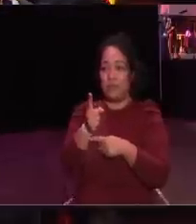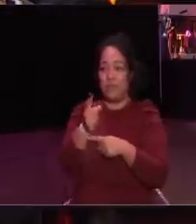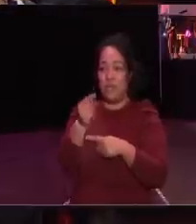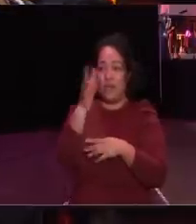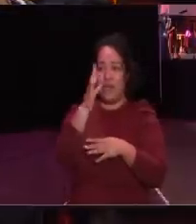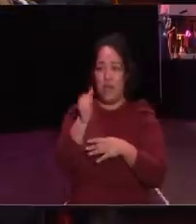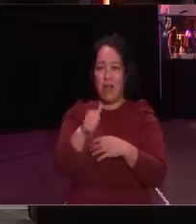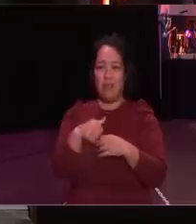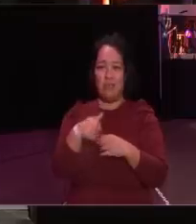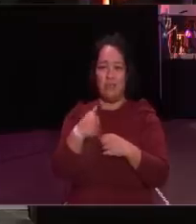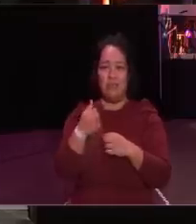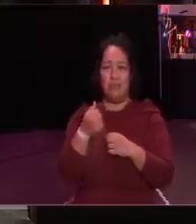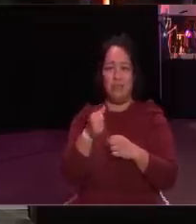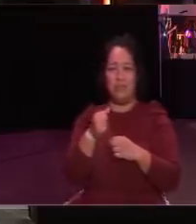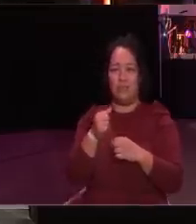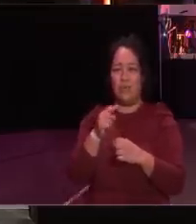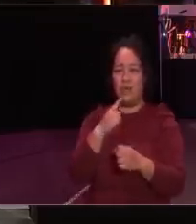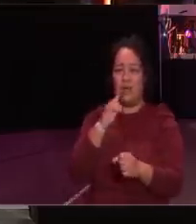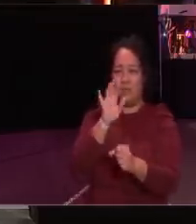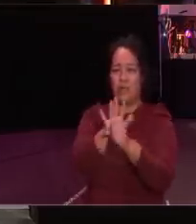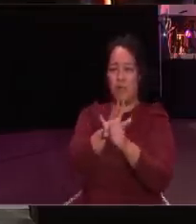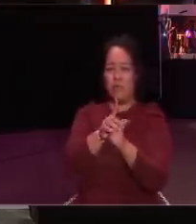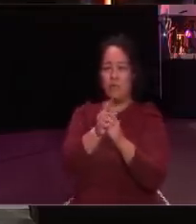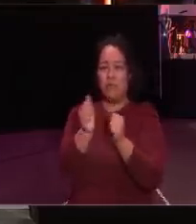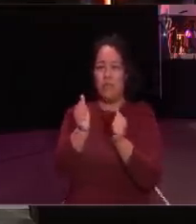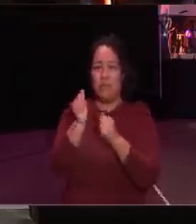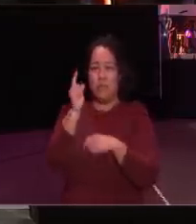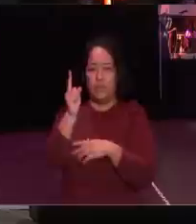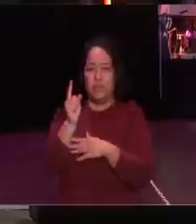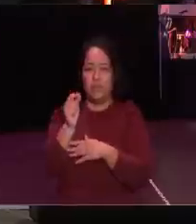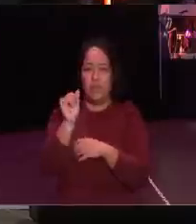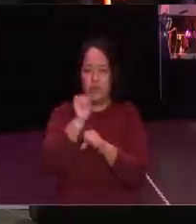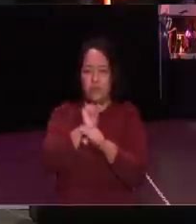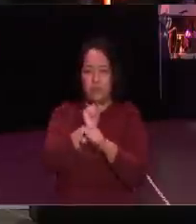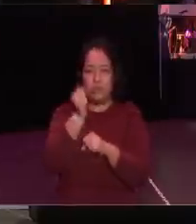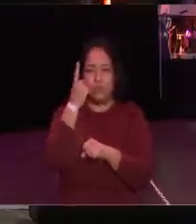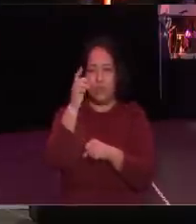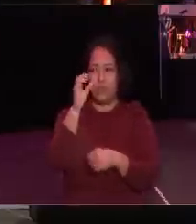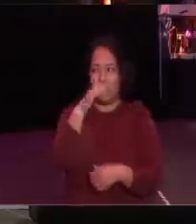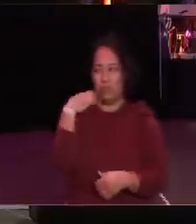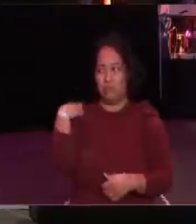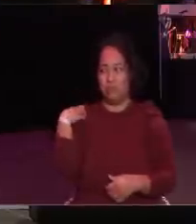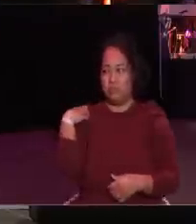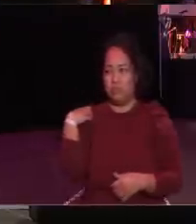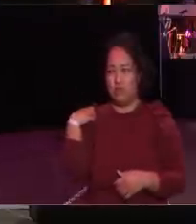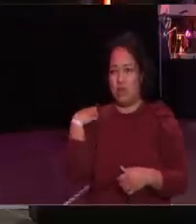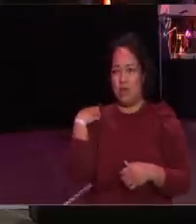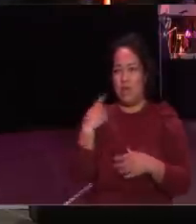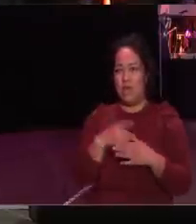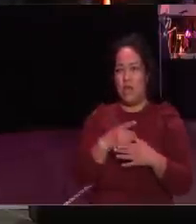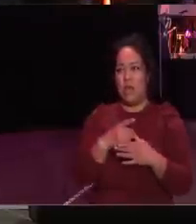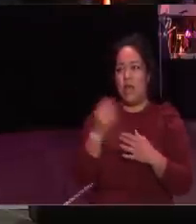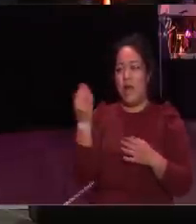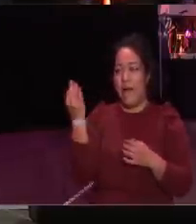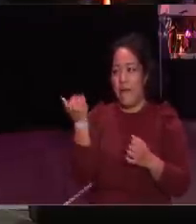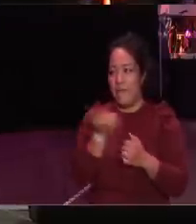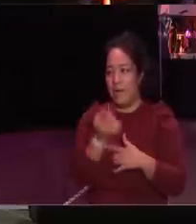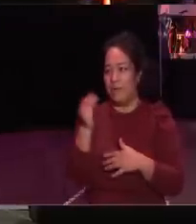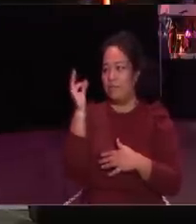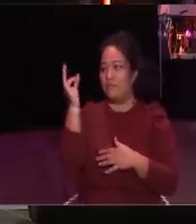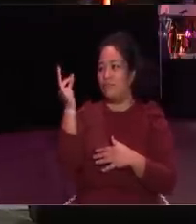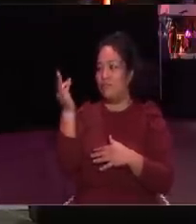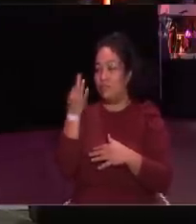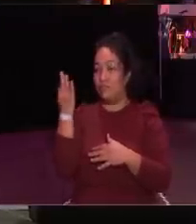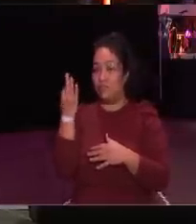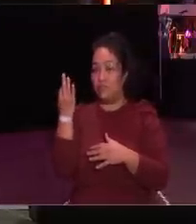Said, God, I will make a covenant with you. Yo le trabajé a mi jefe. I worked for my boss. Y todos los viernes me daba el cheque. And every Friday he gave me my